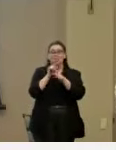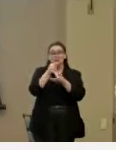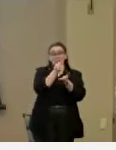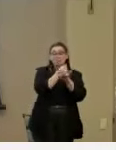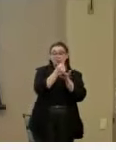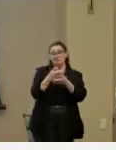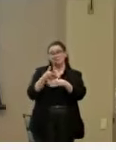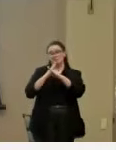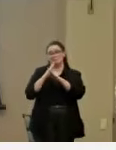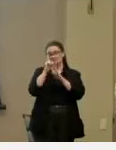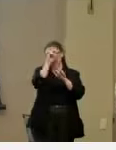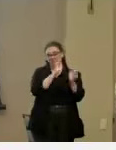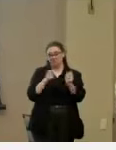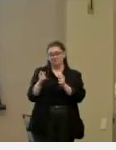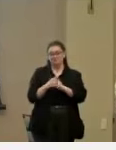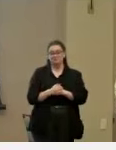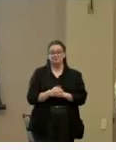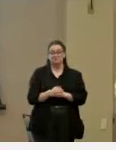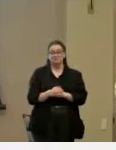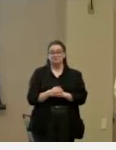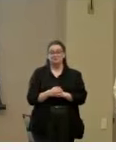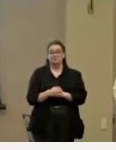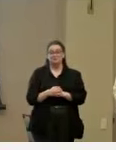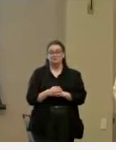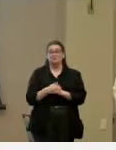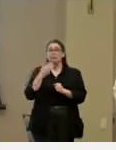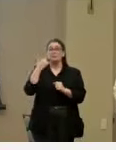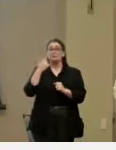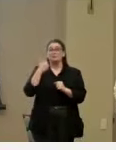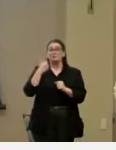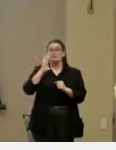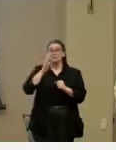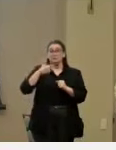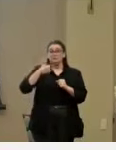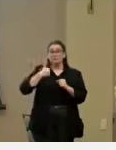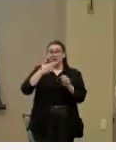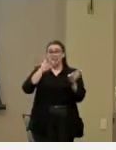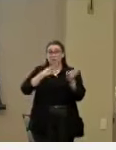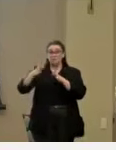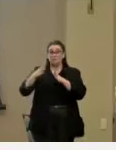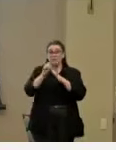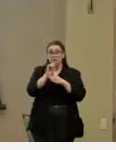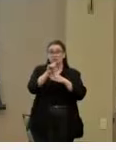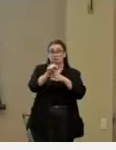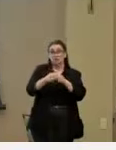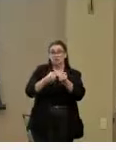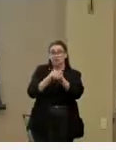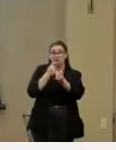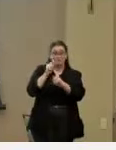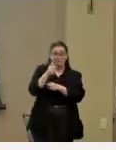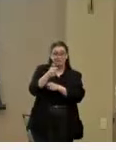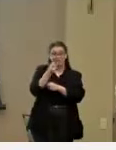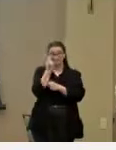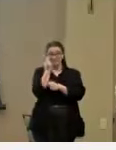preventative strategies. You're going to have a tool to advocate for yourself. As a physician, I'll be the first to tell you that medicine